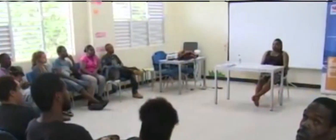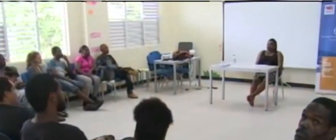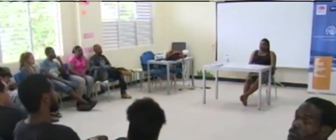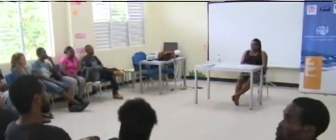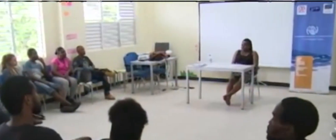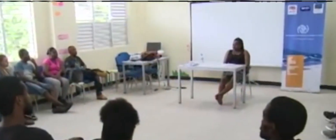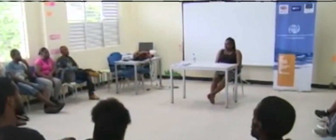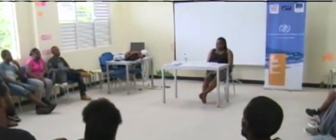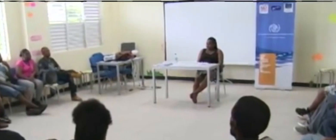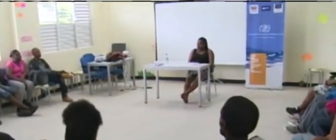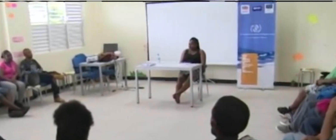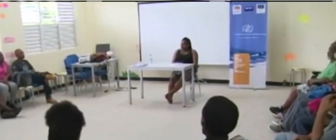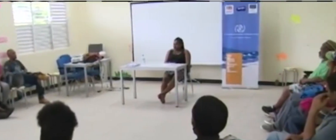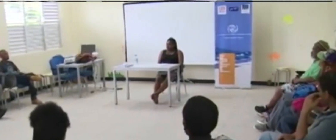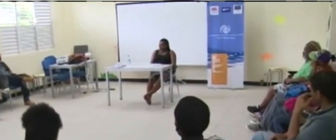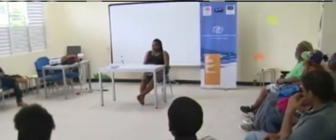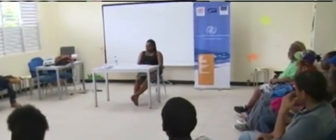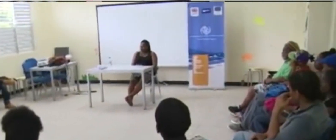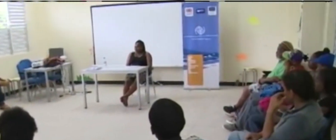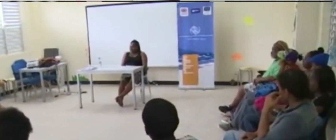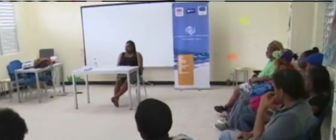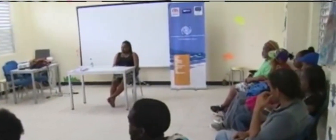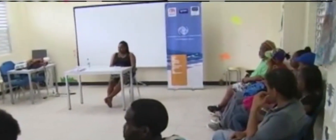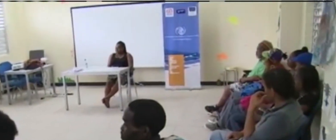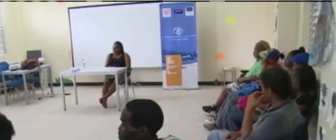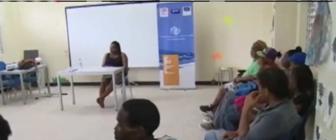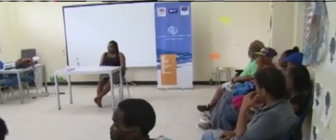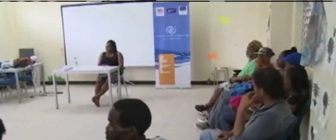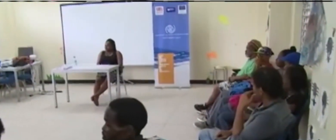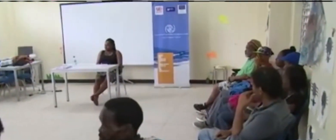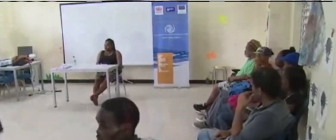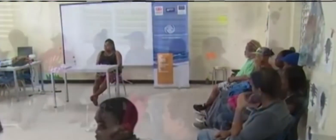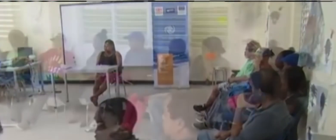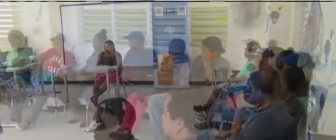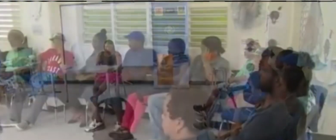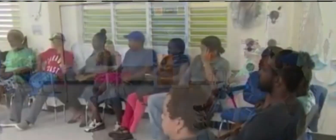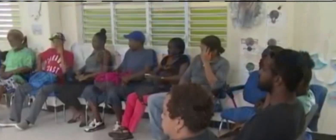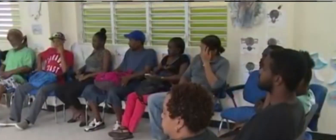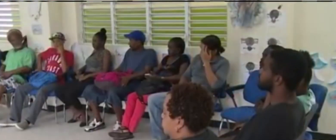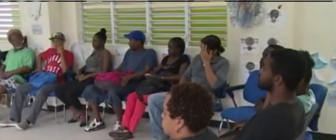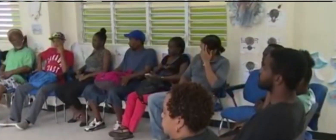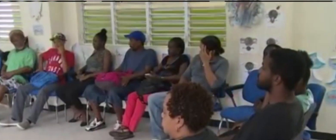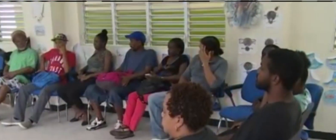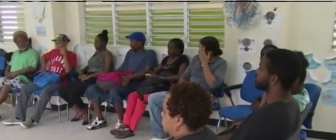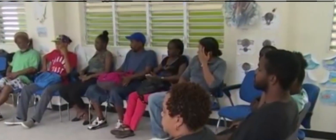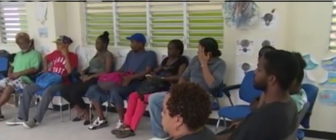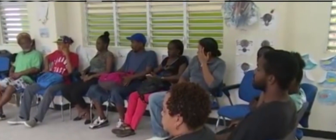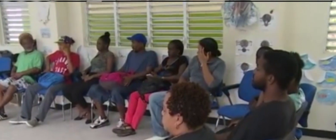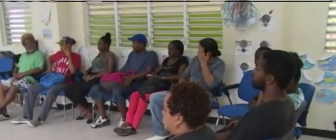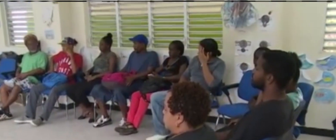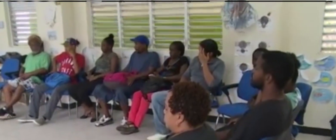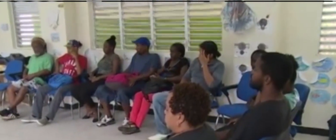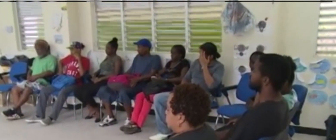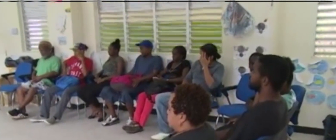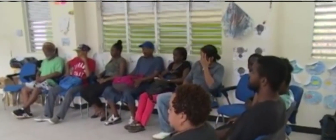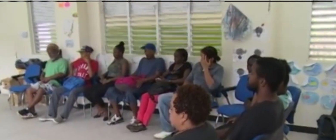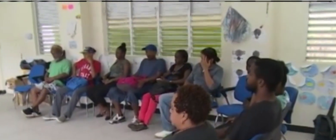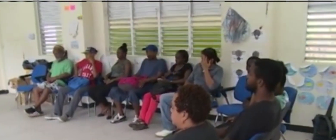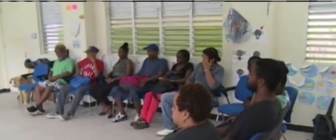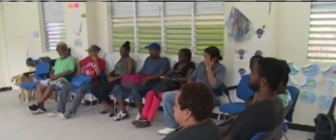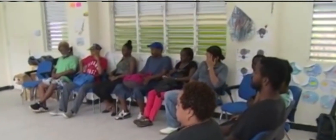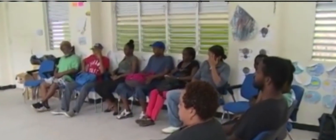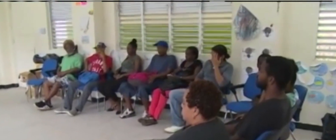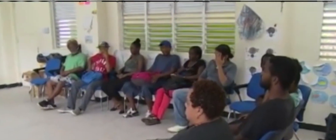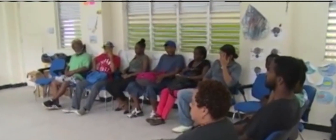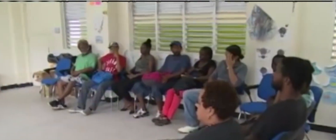skilled labor, the IOM launched a series of basic carpentry workshops in Dominica. Government Senator and head of the Roseau